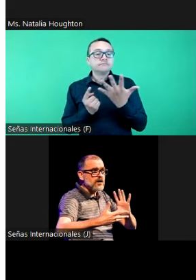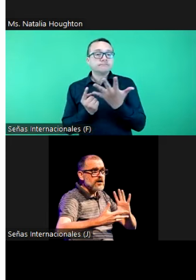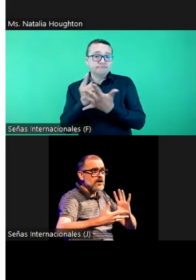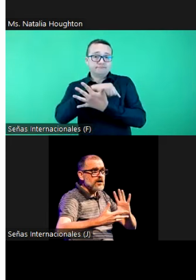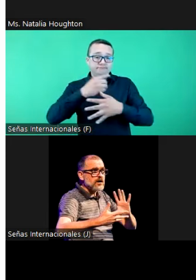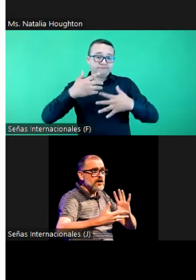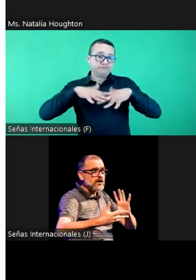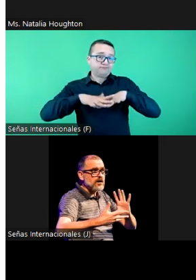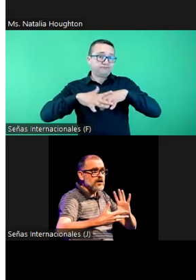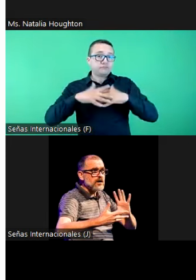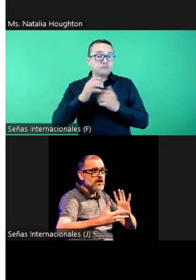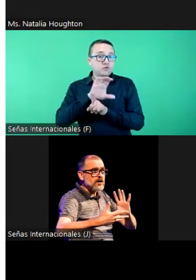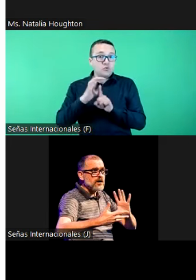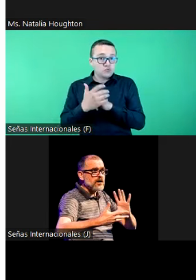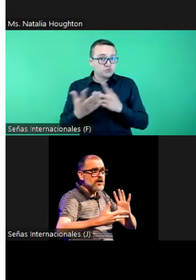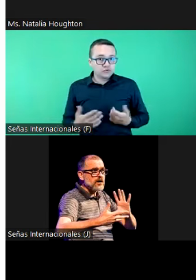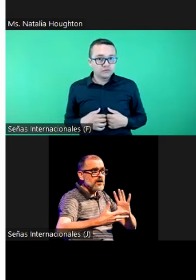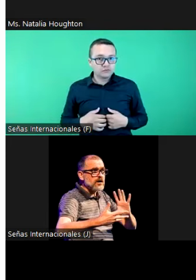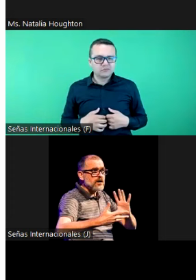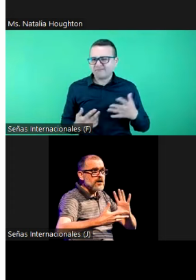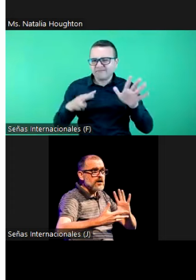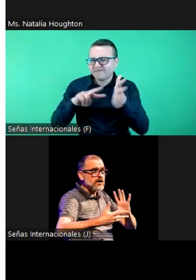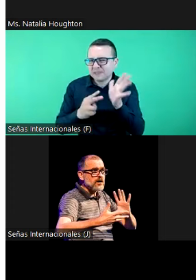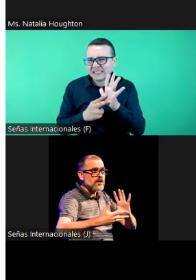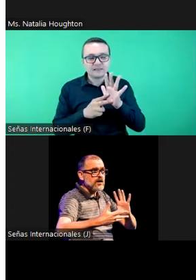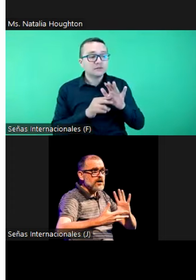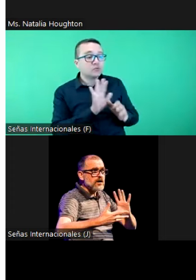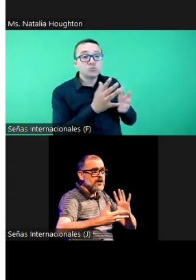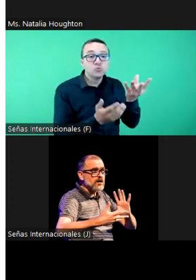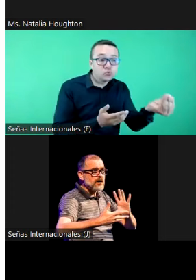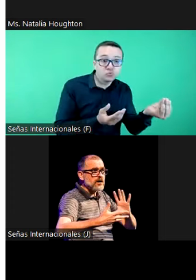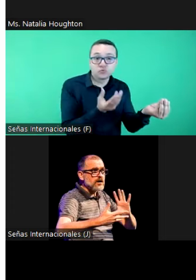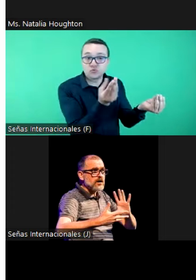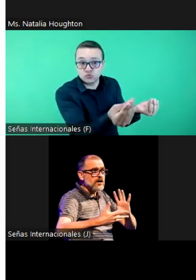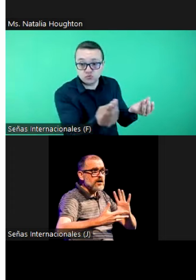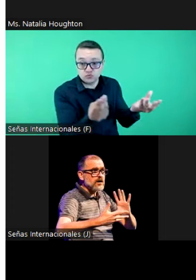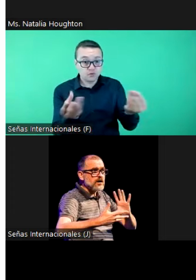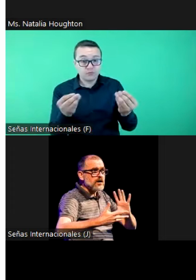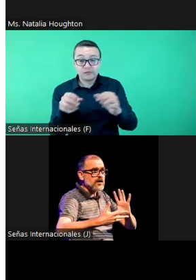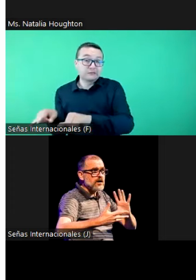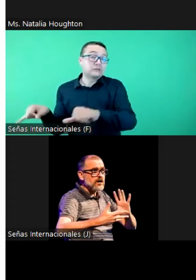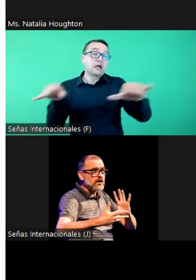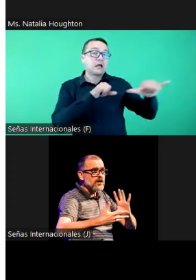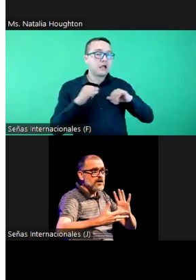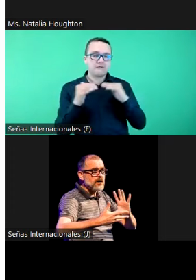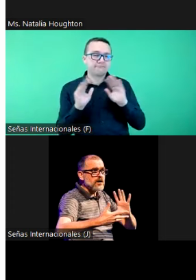And we also need to recognize specific needs in different population